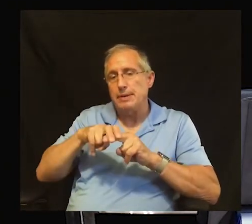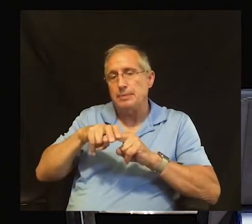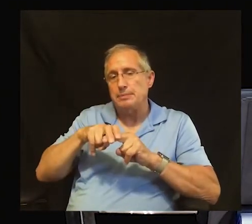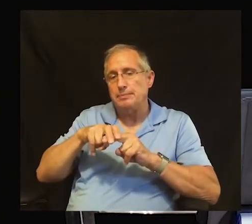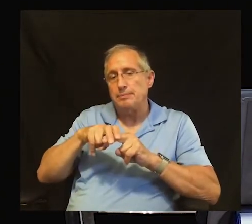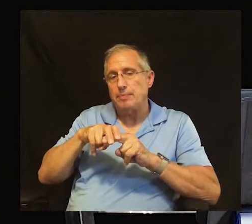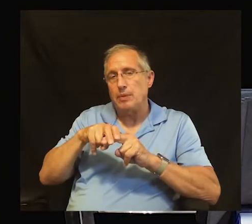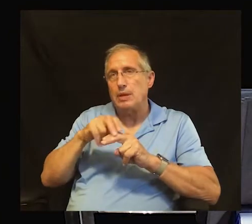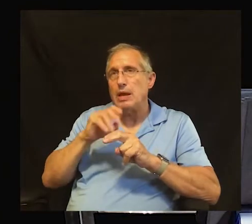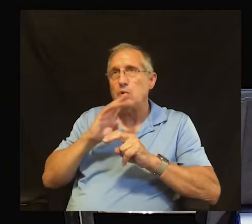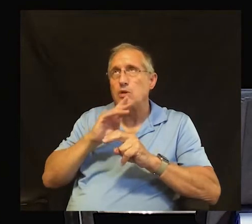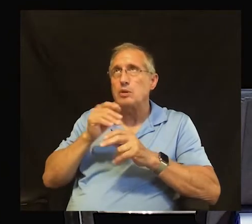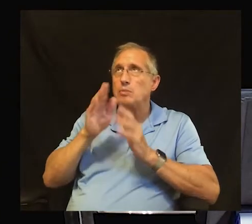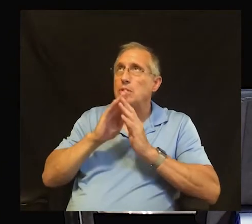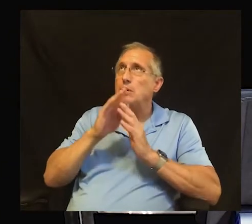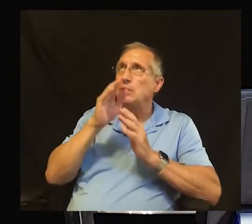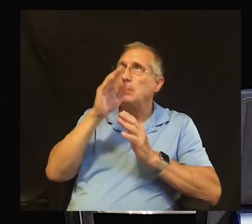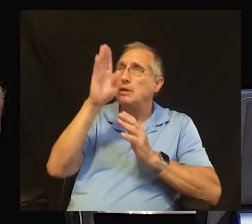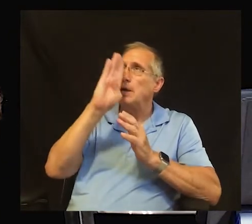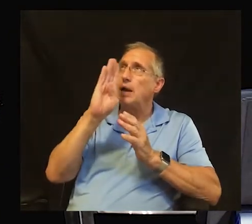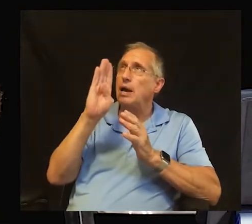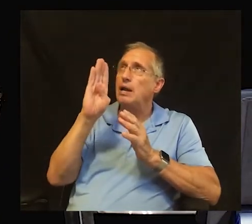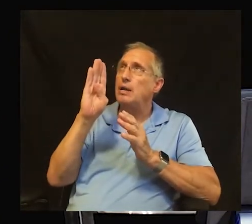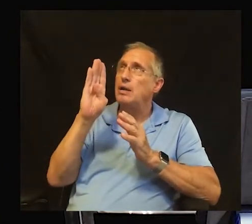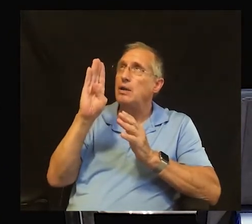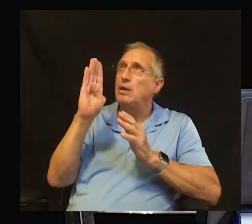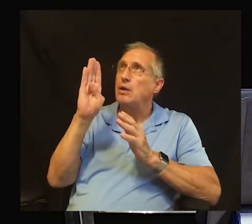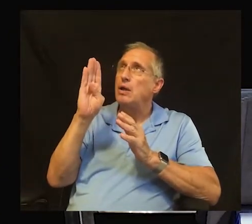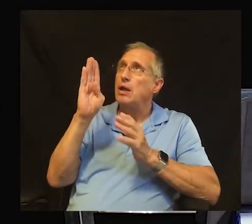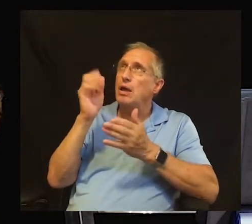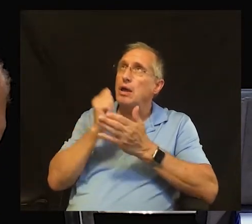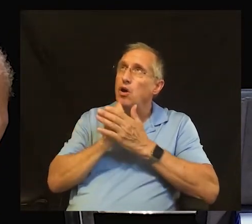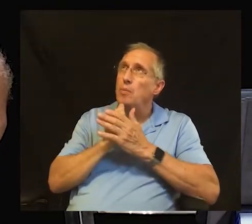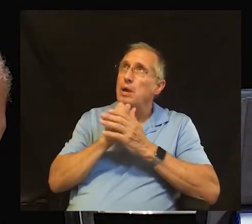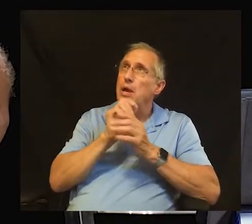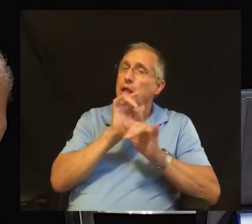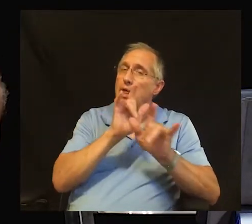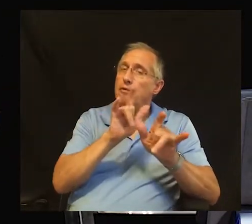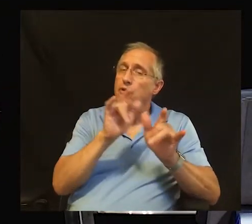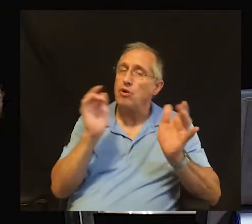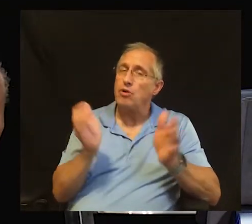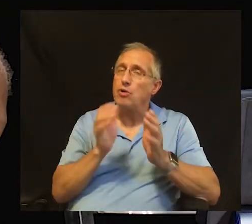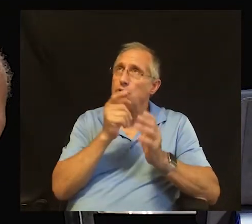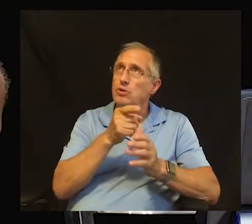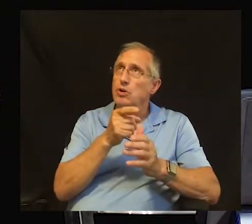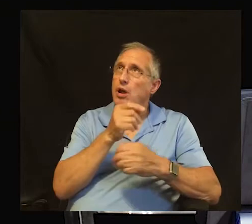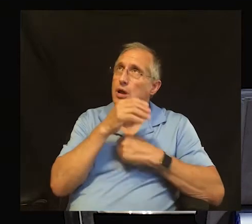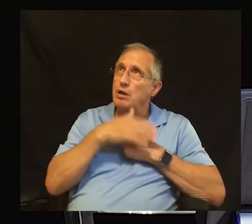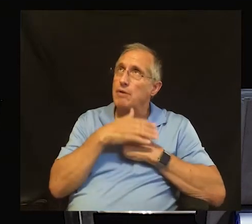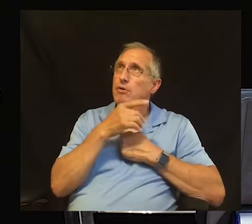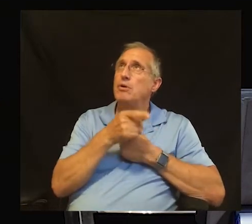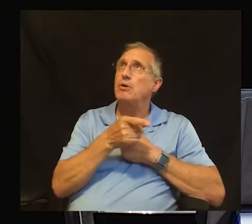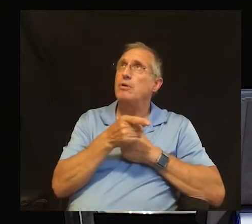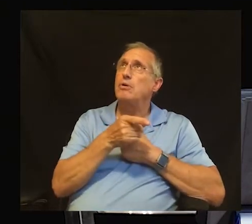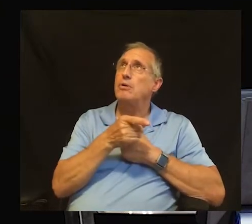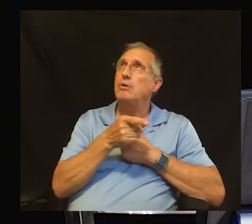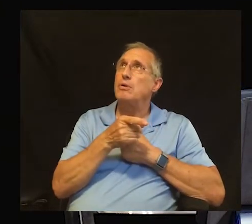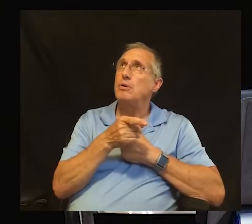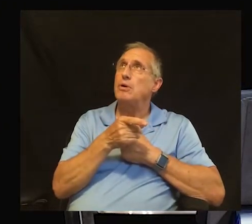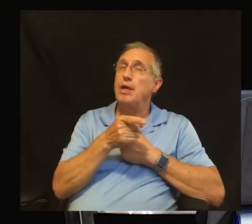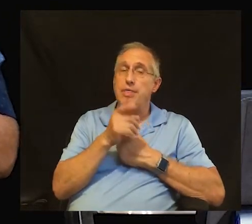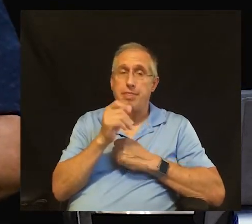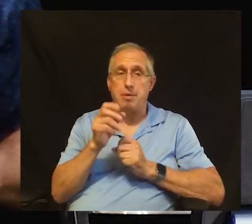bed, and once again, I whispered that prayer, oh God, would you love me through her? Would you, Lord, help me to encourage her and to comfort